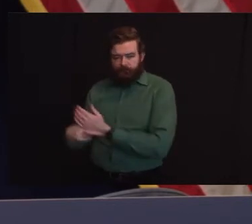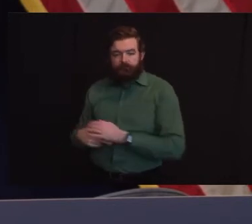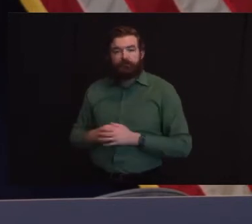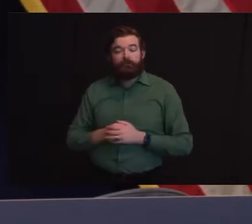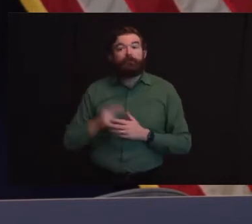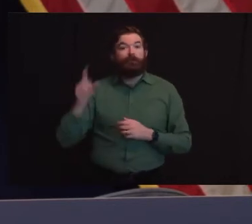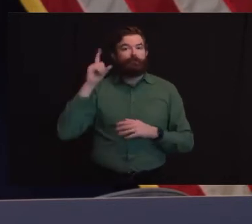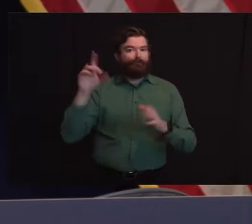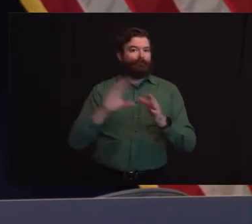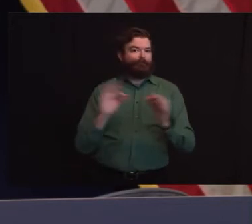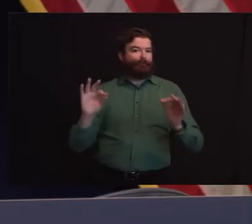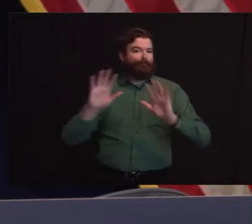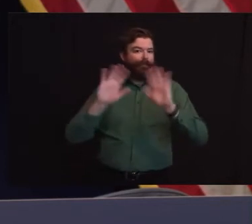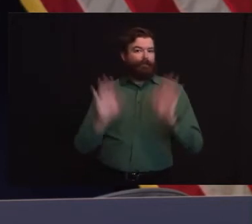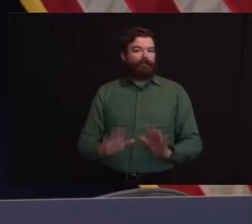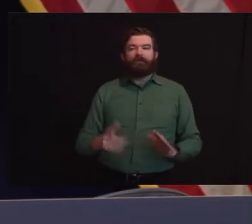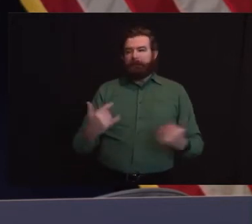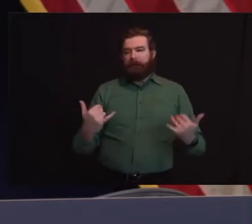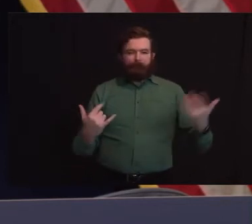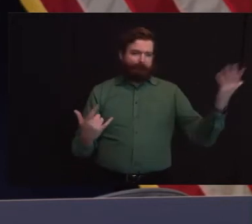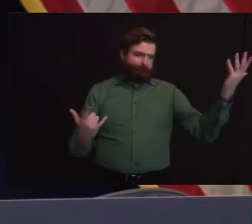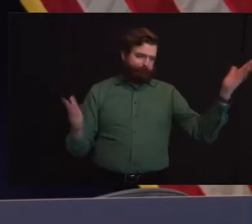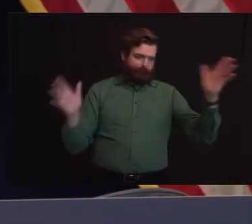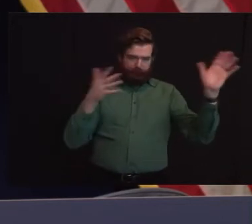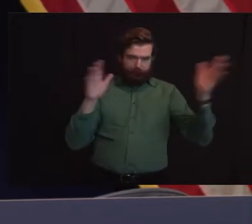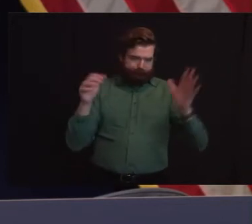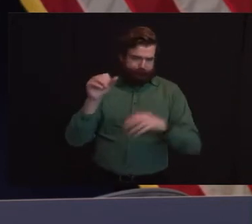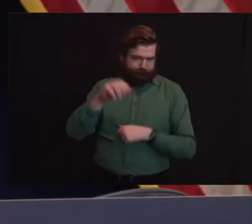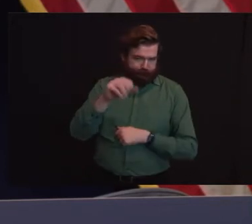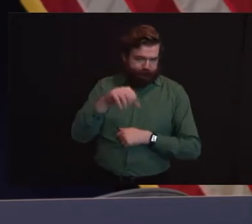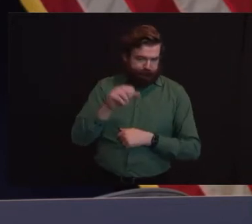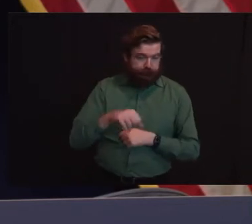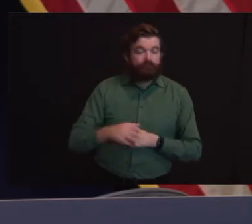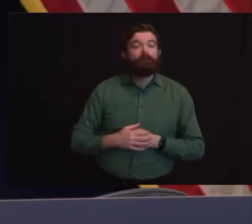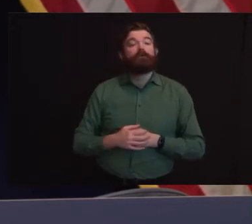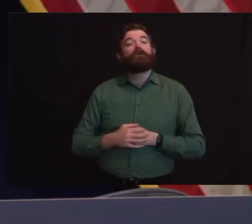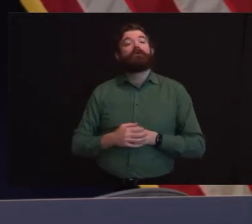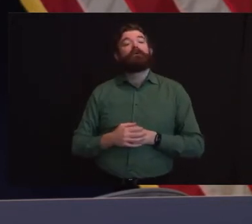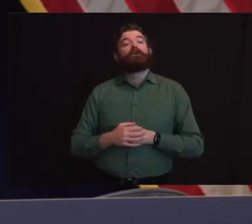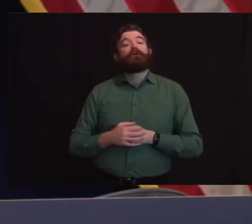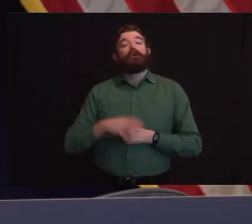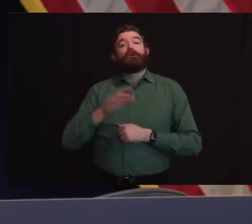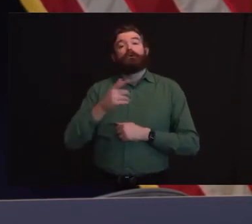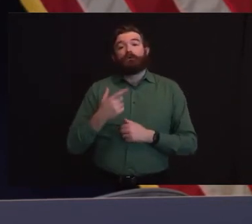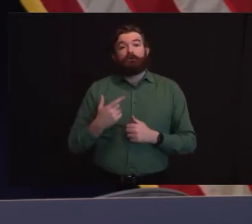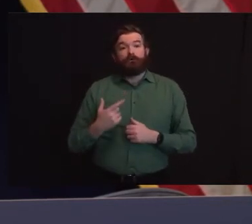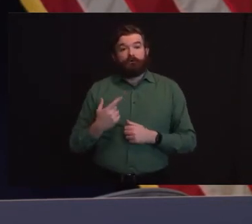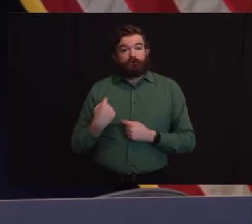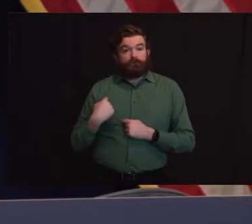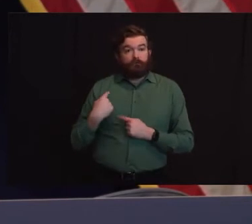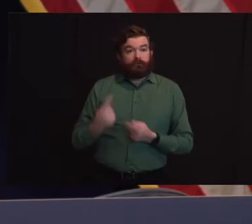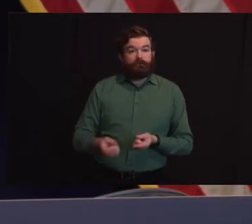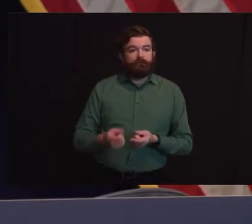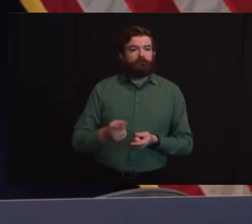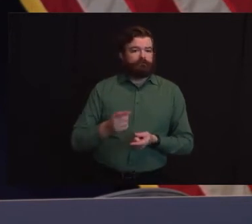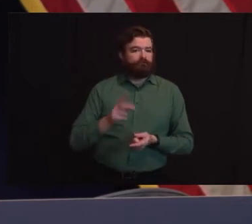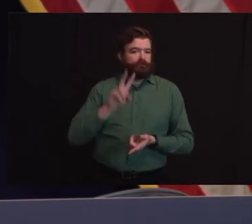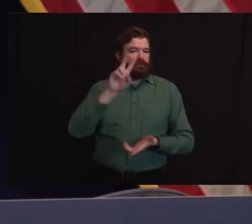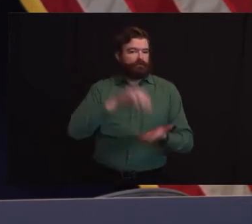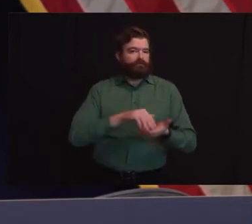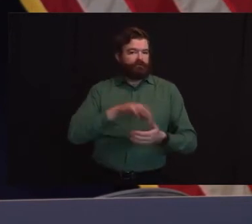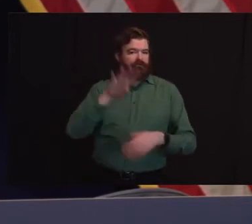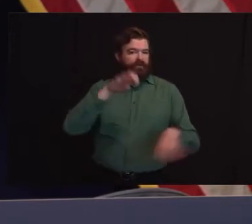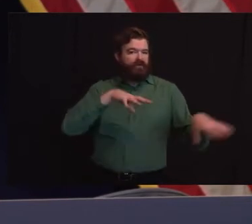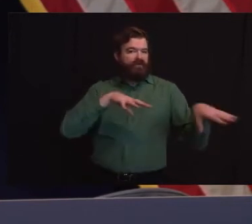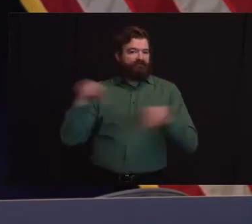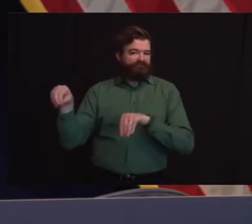today we're dealing with the wind. Although it's been windy, we only have about 2,400 power outages right now, Gov, which is a pretty good spot to be in.